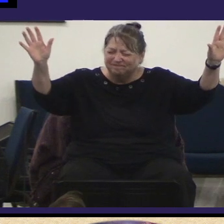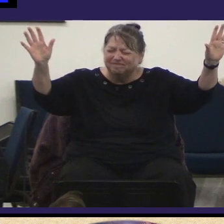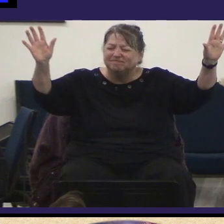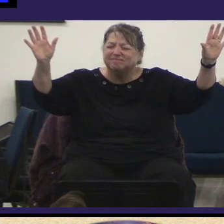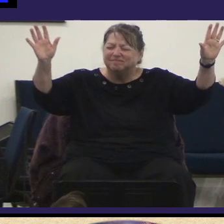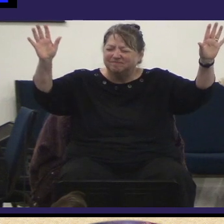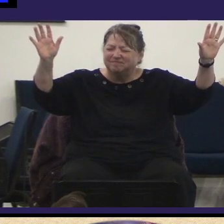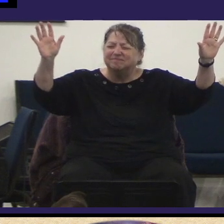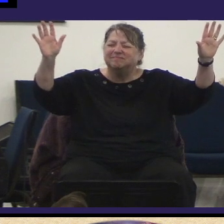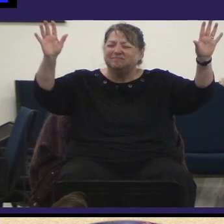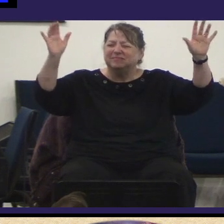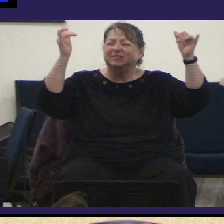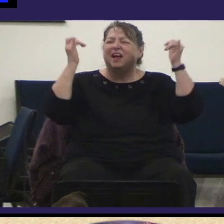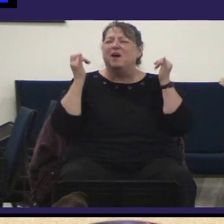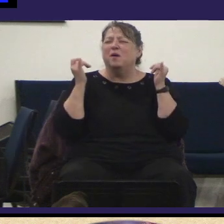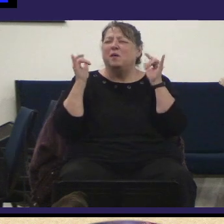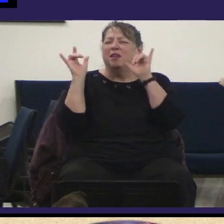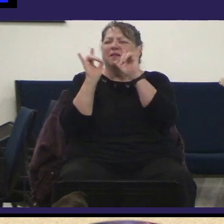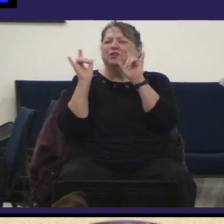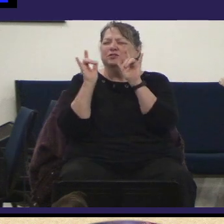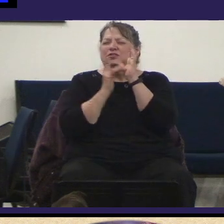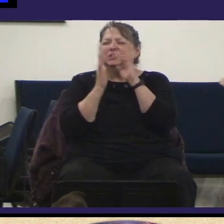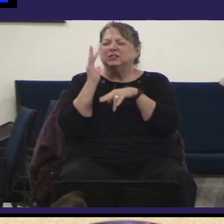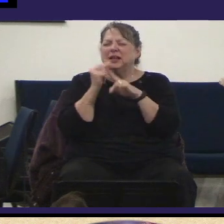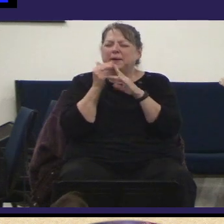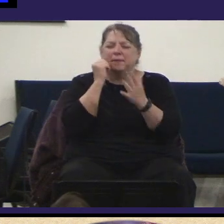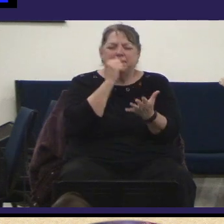about to end in Jesus' name.